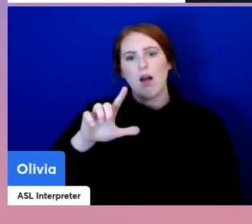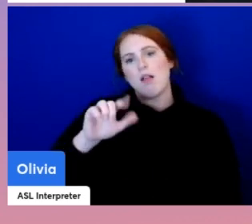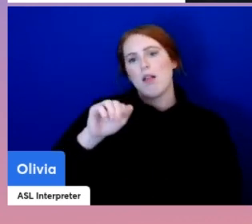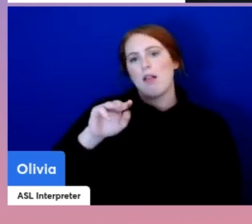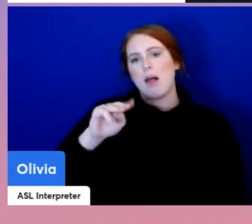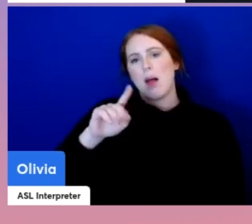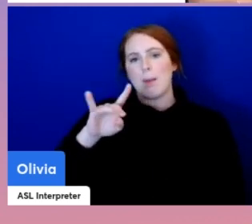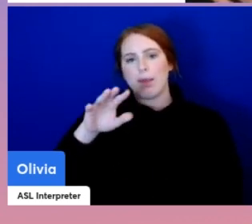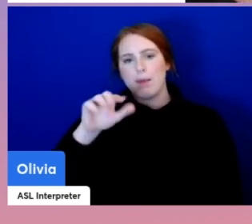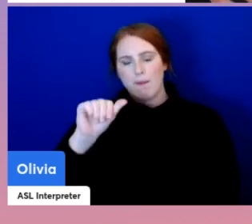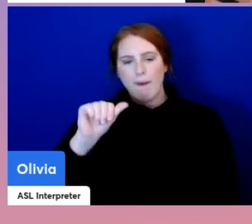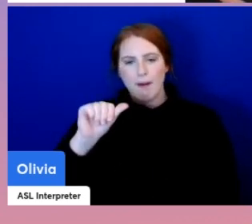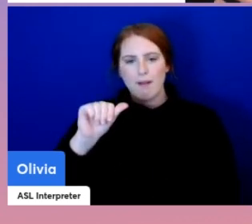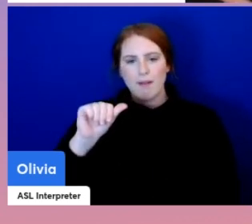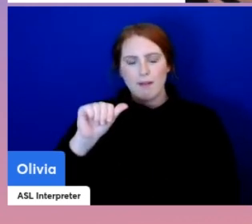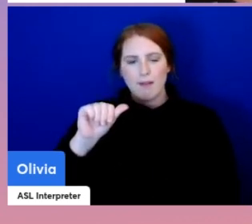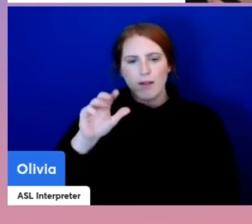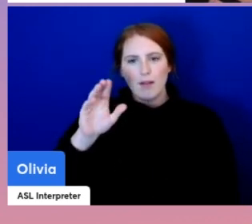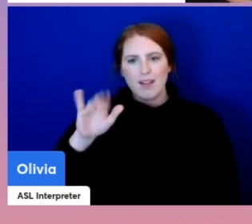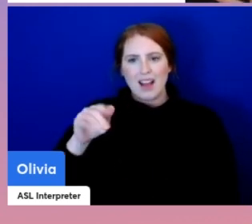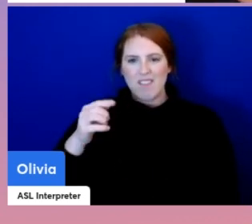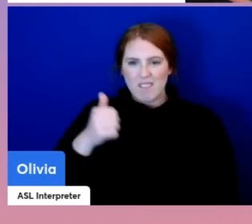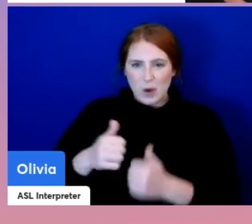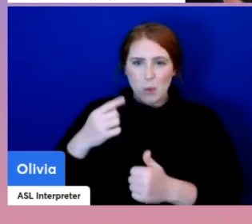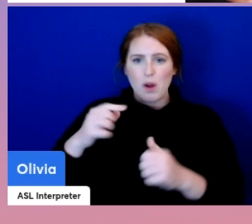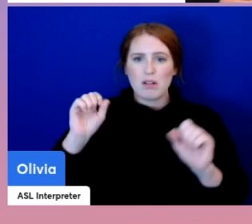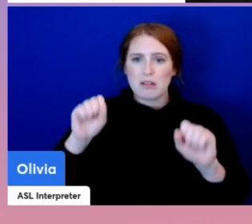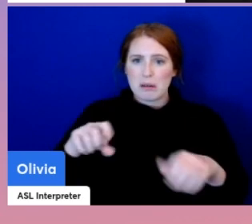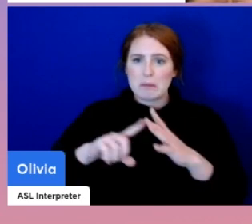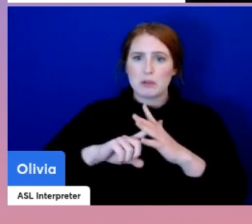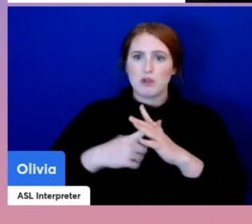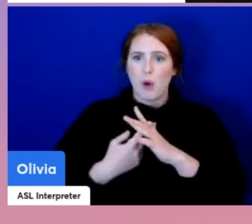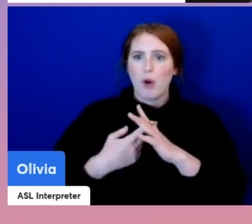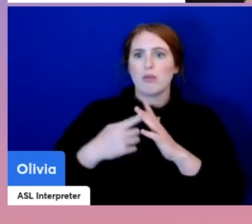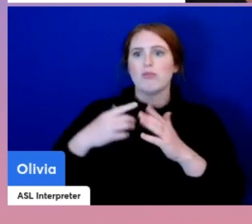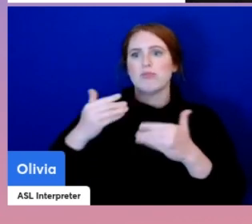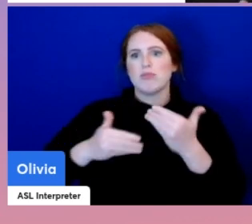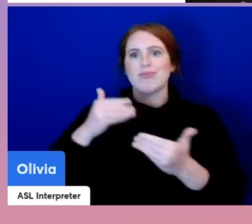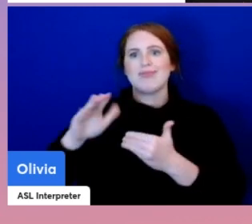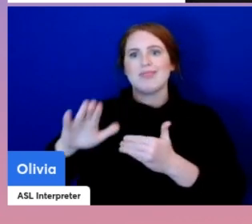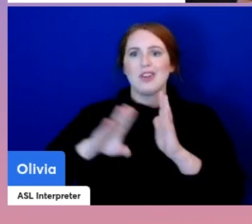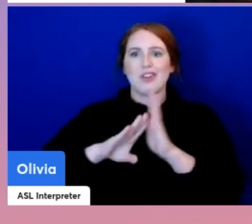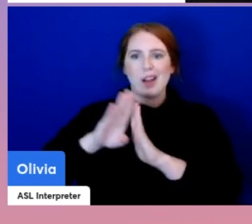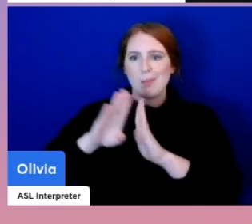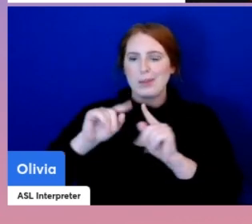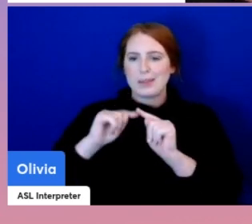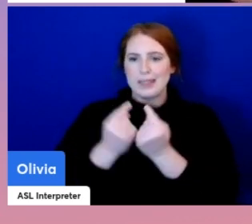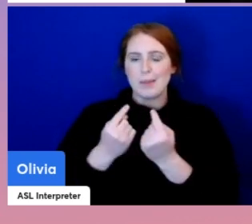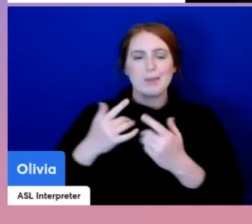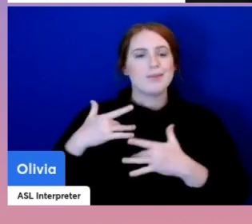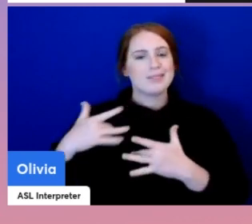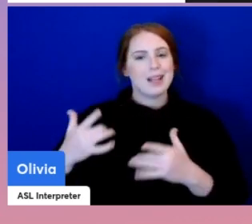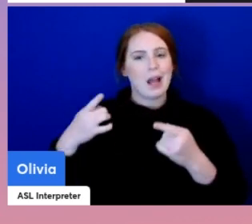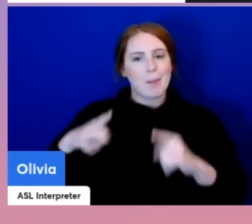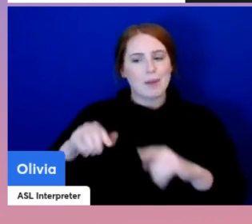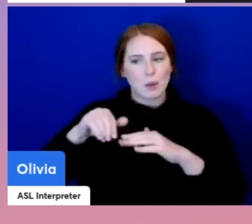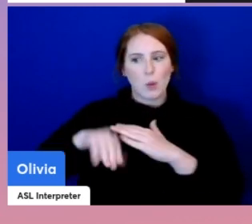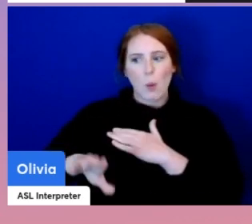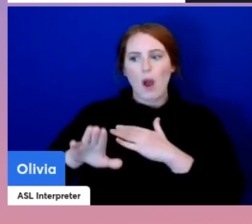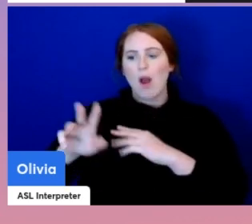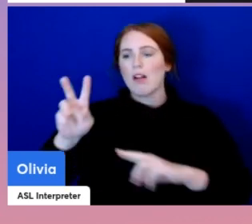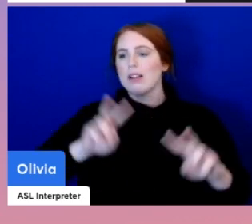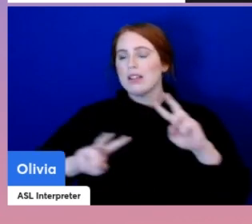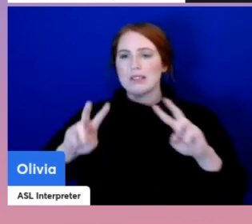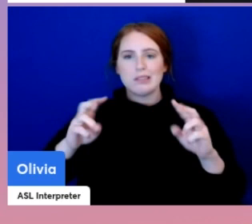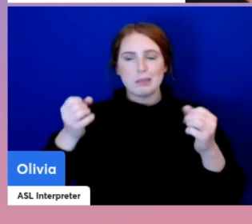their own Lambdas. Everyone's excited to start enabling their development teams. And typically what happens is they go out and they look at all the ways throughout